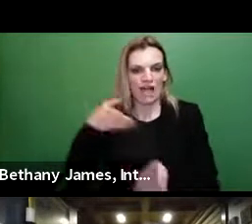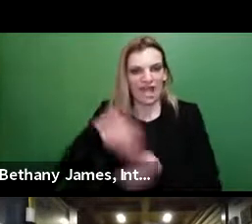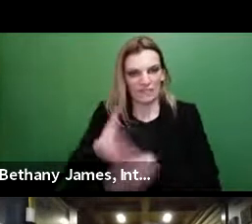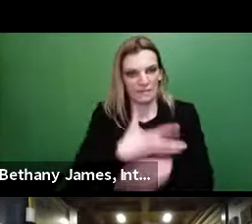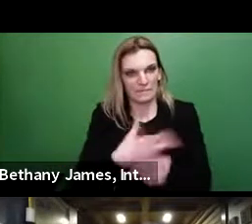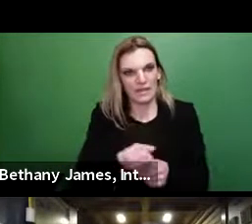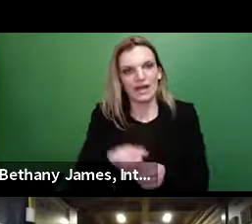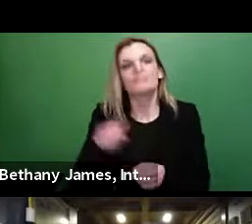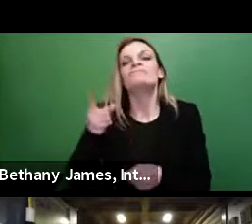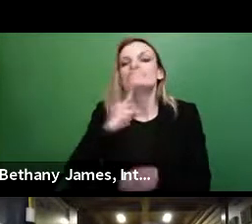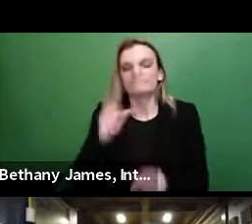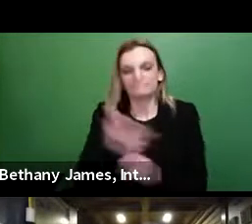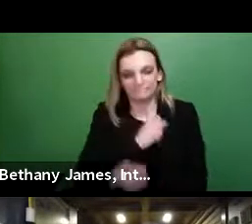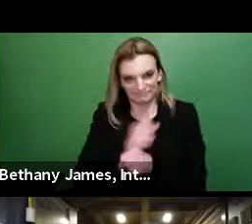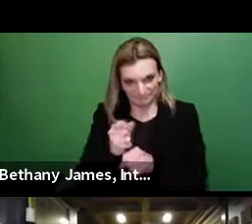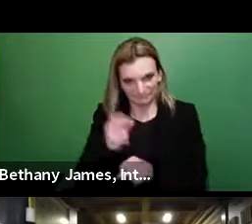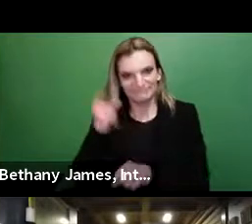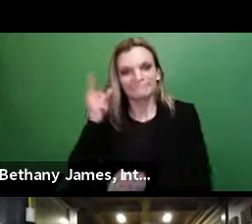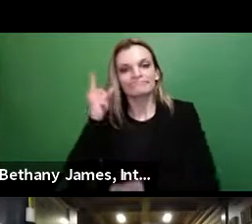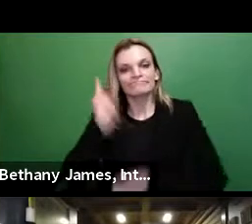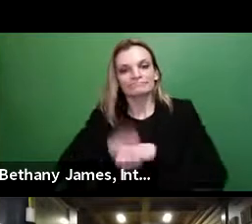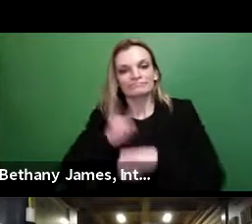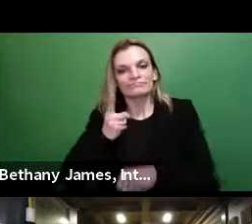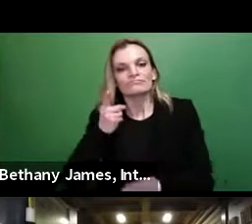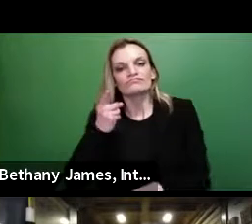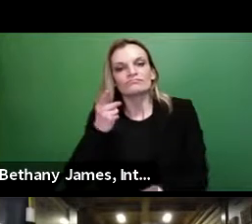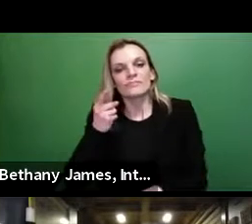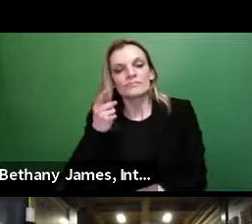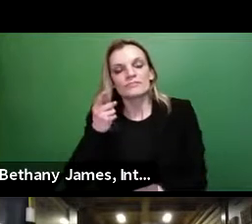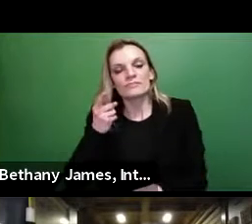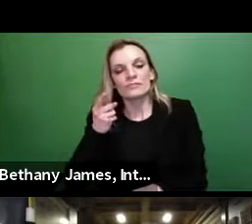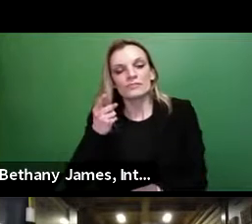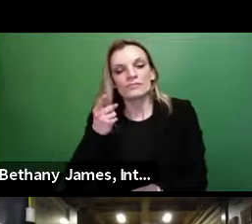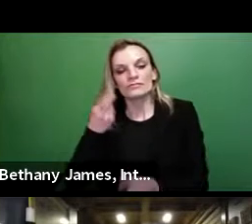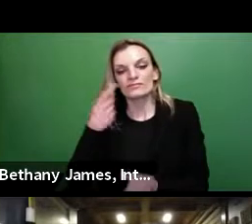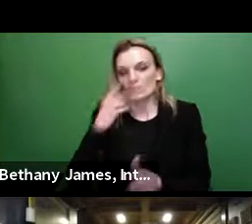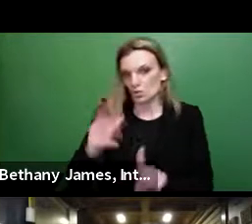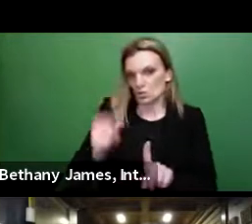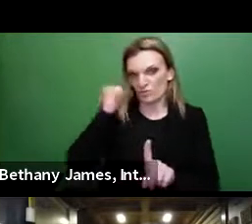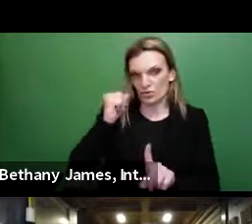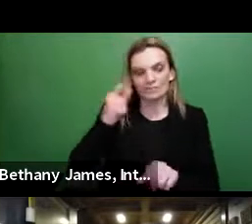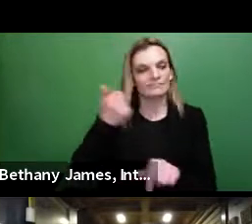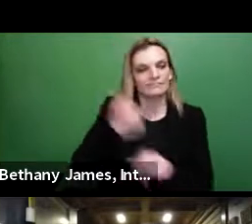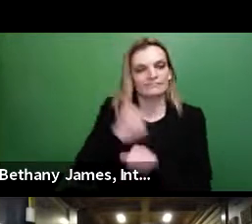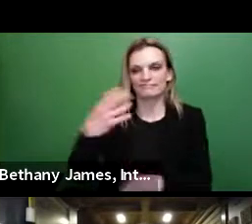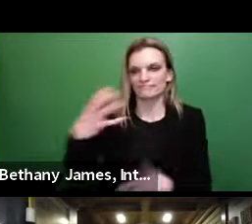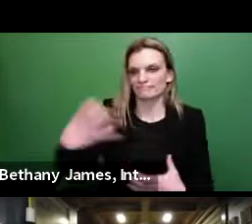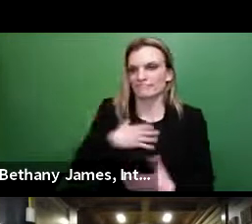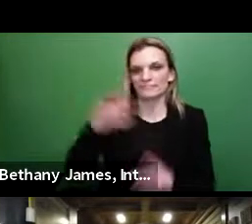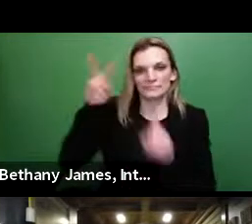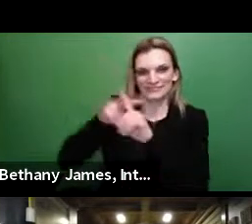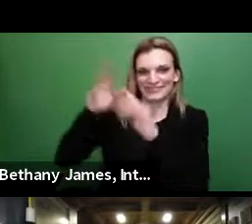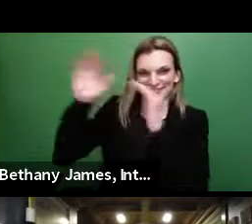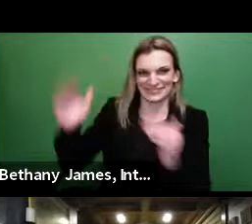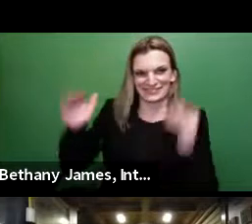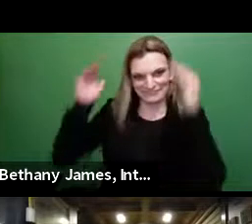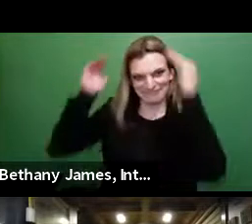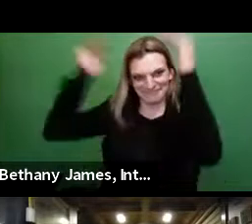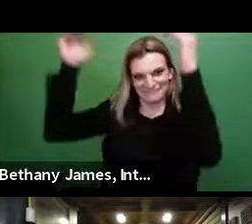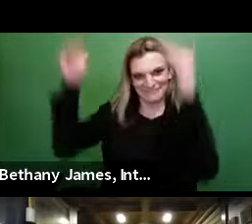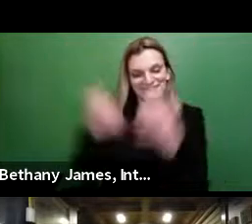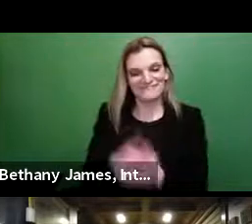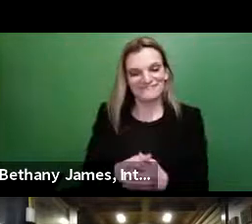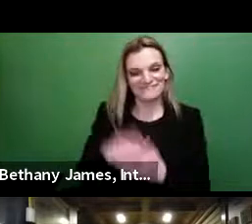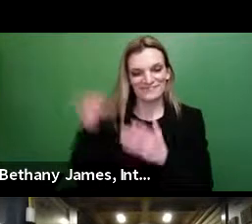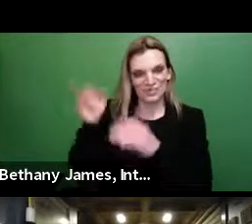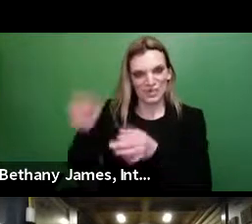convicted for his refusal and appealed his case all the way up to the Supreme Court, which ruled against him from